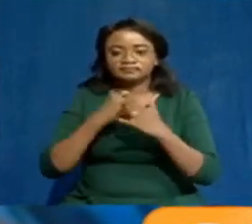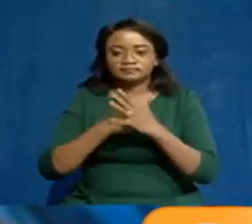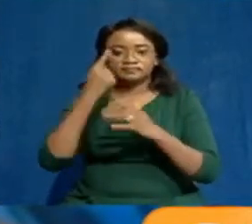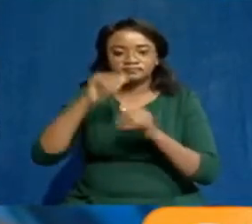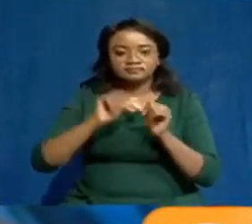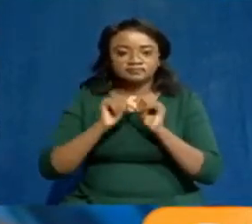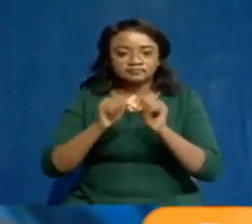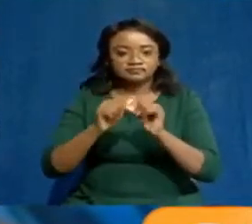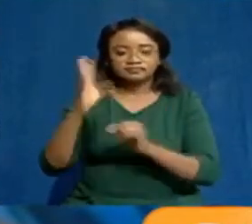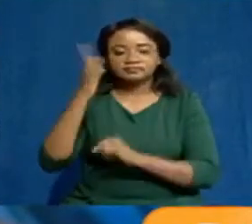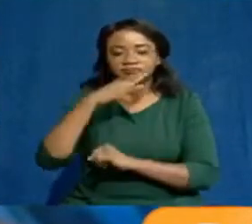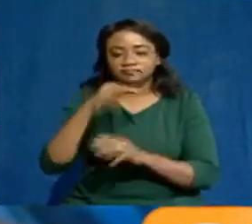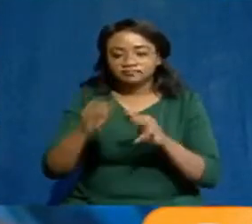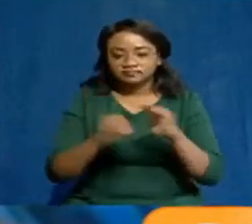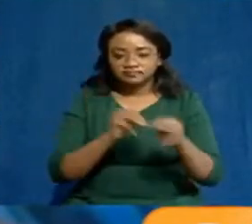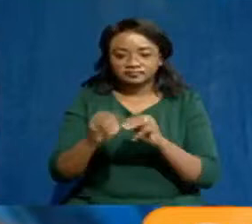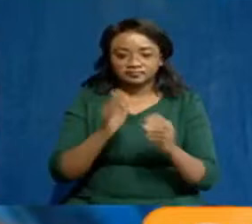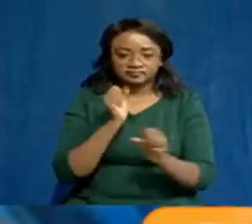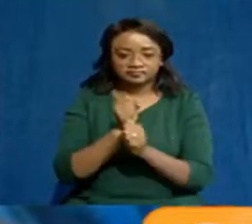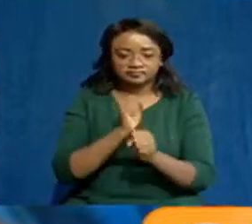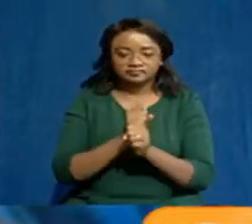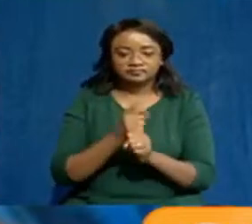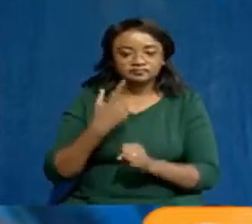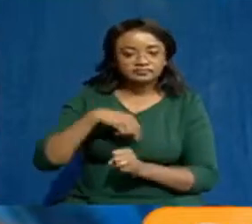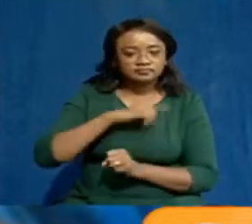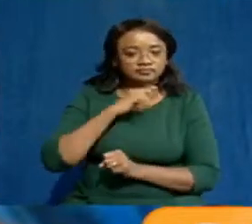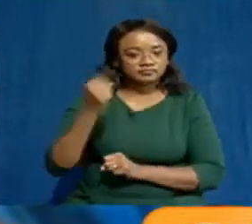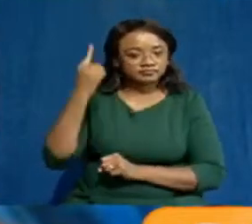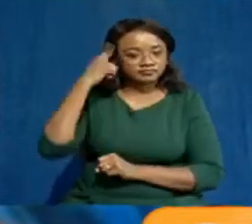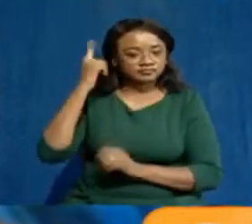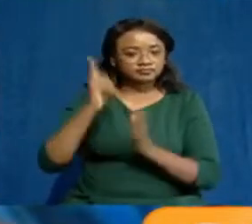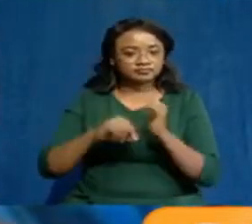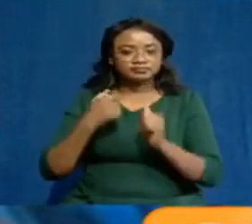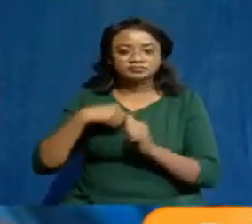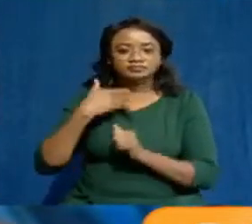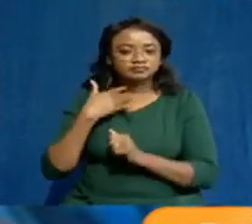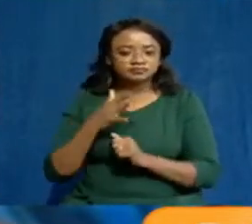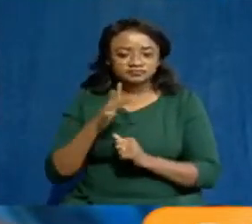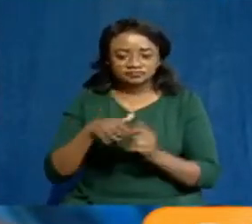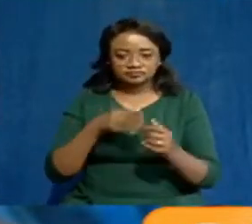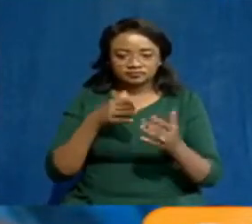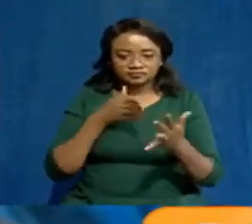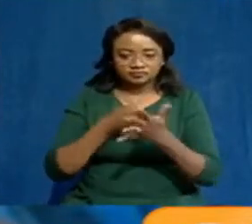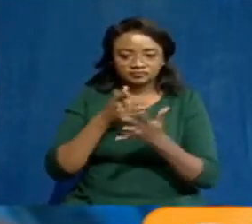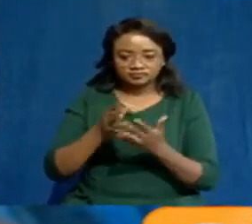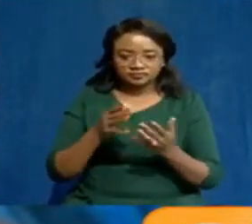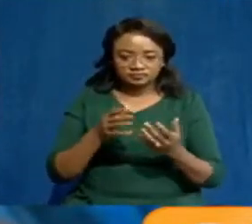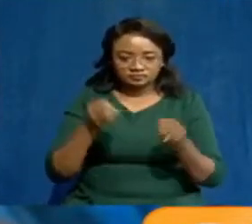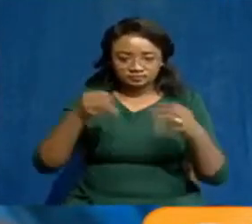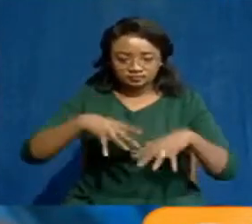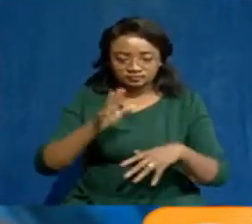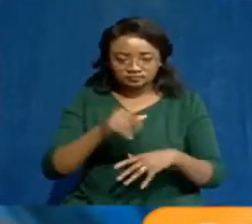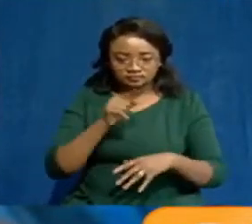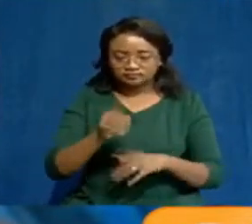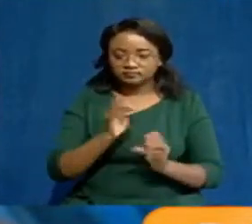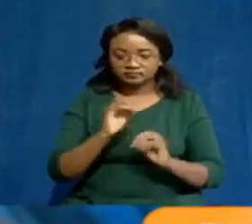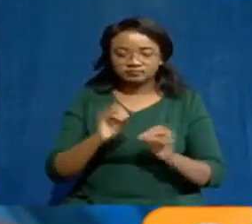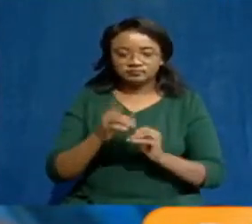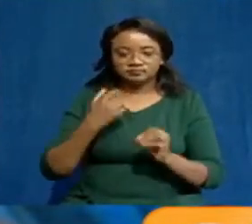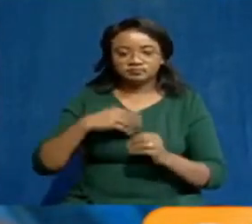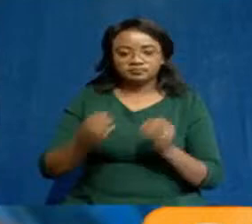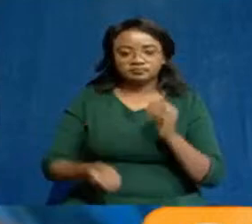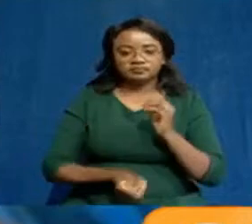waste management practices. So we thought we don't want to stop there. So right now we've set up an eco-circular hub, which